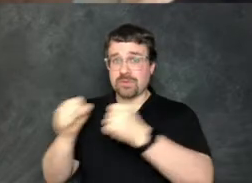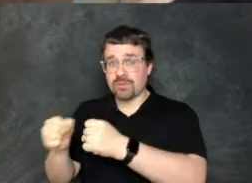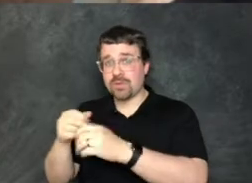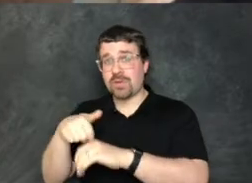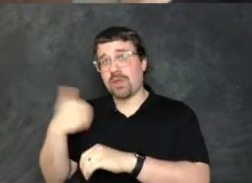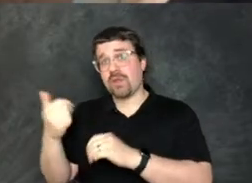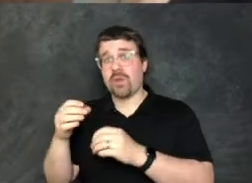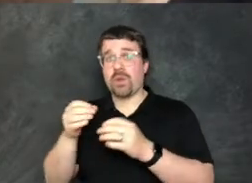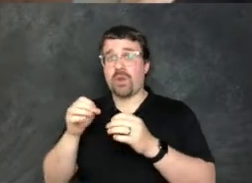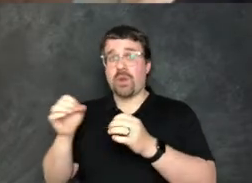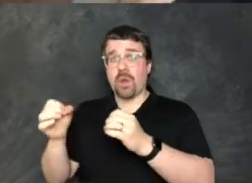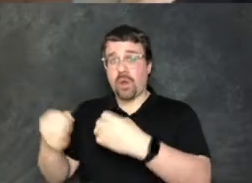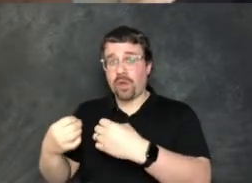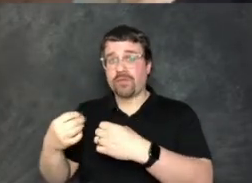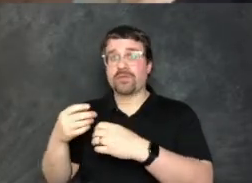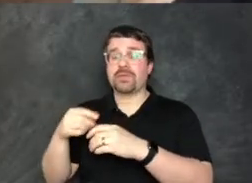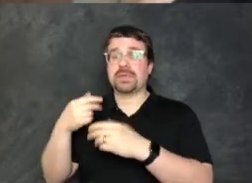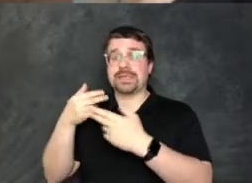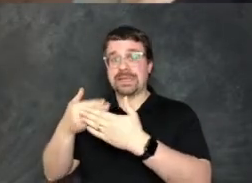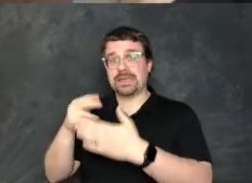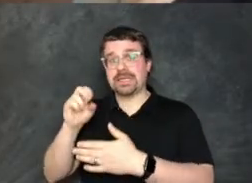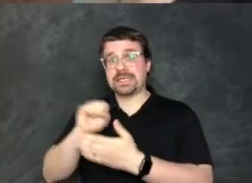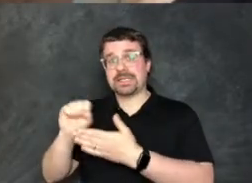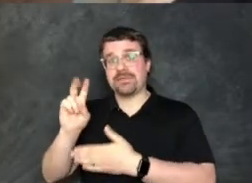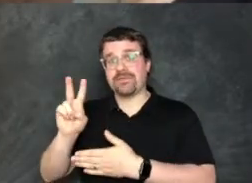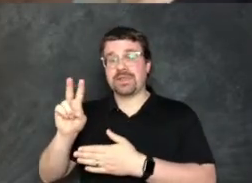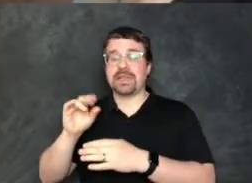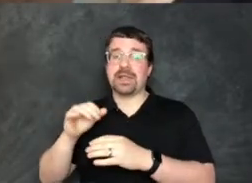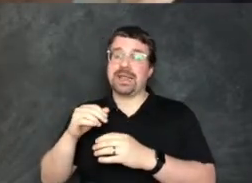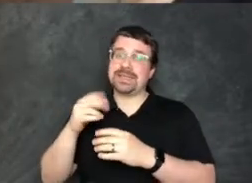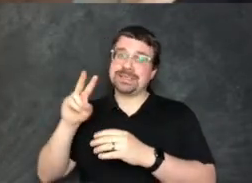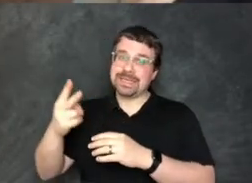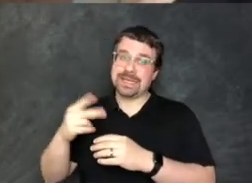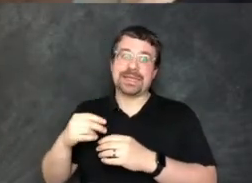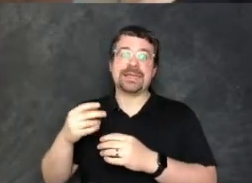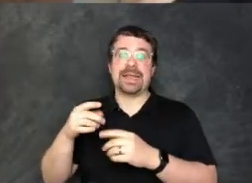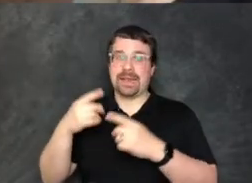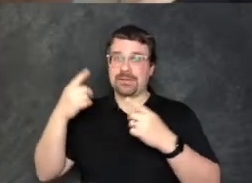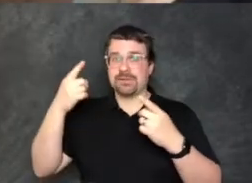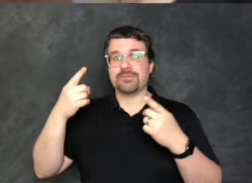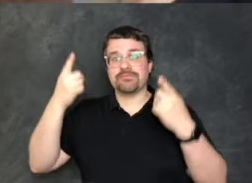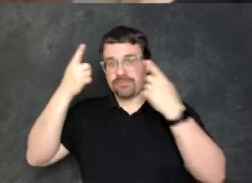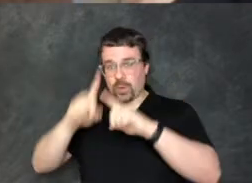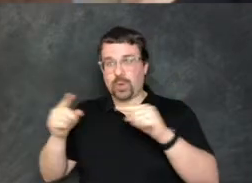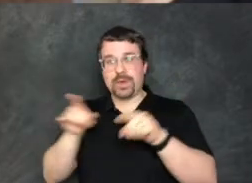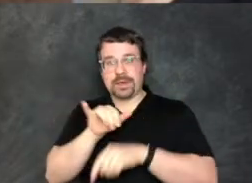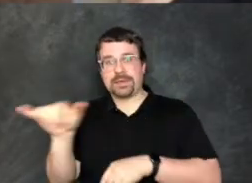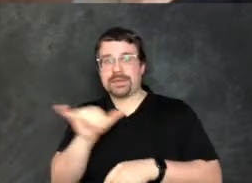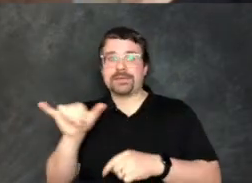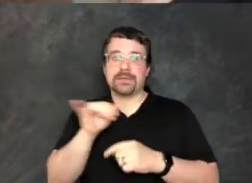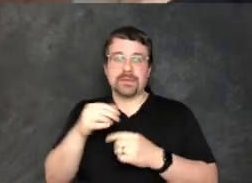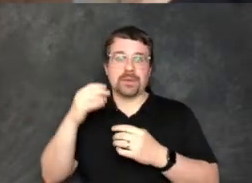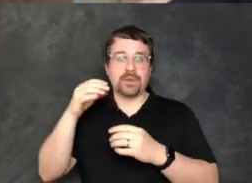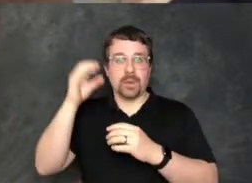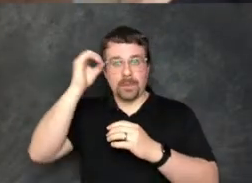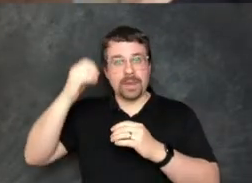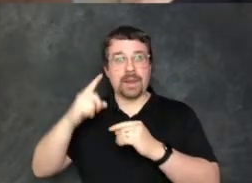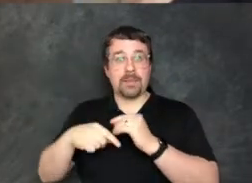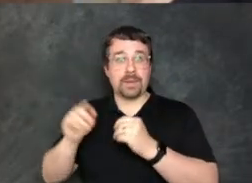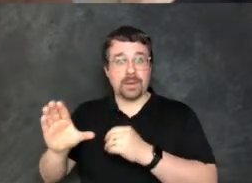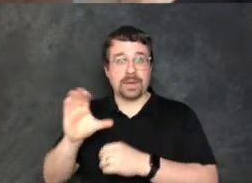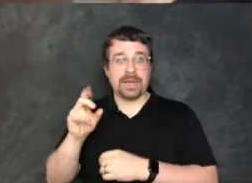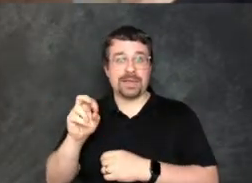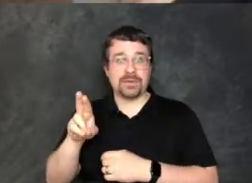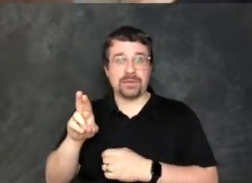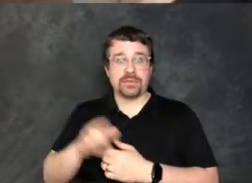in Castleton to another office by St. Vincent's Hospital for the second and unfortunately concurring opinion regarding